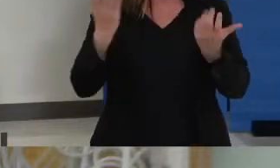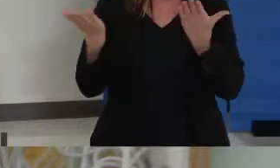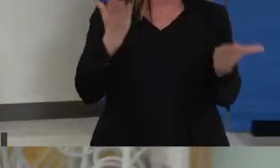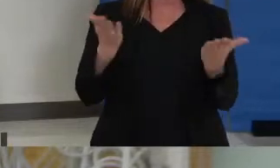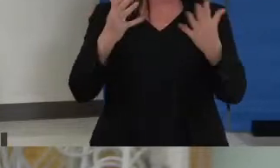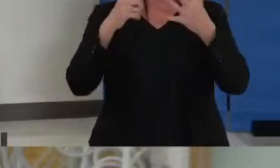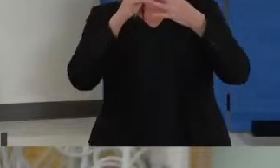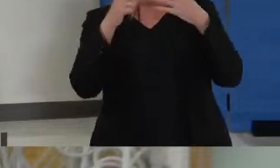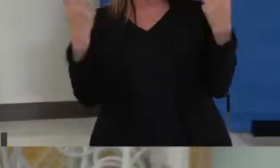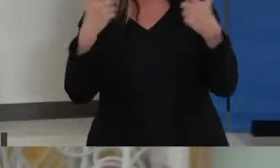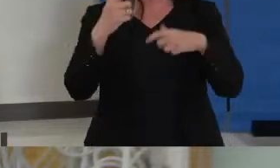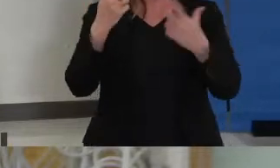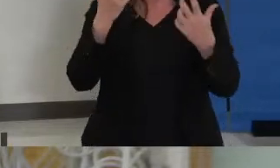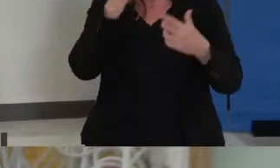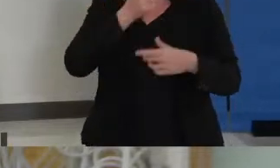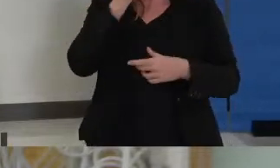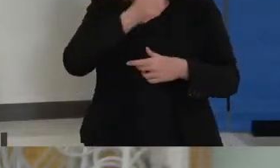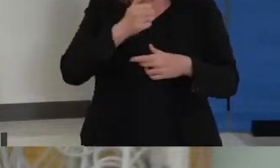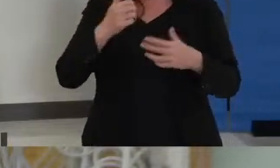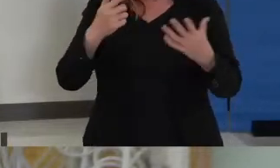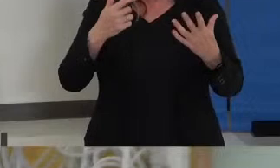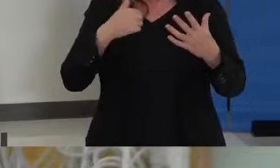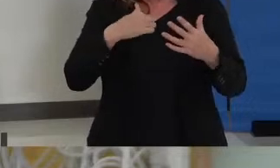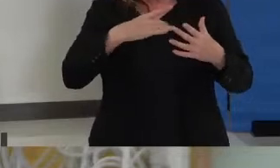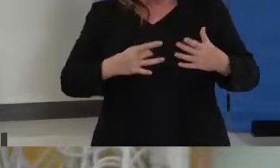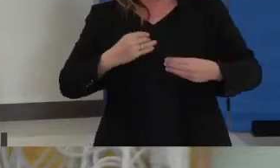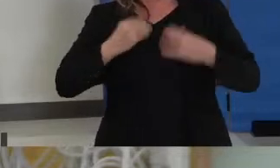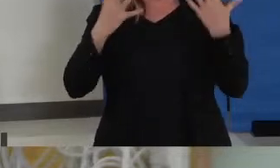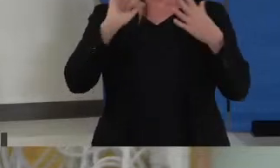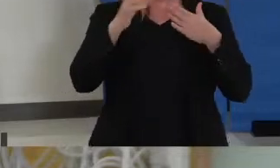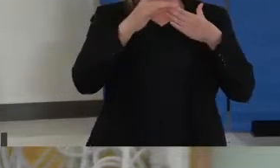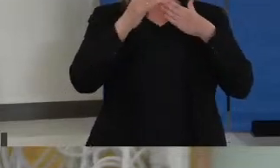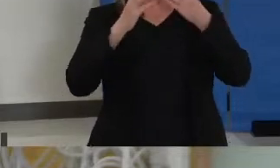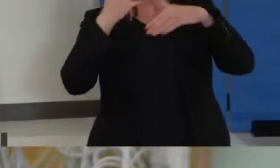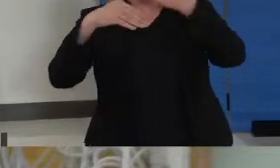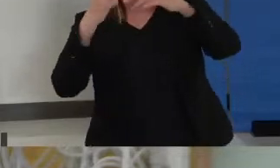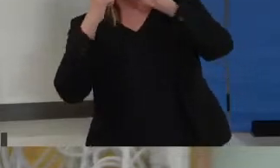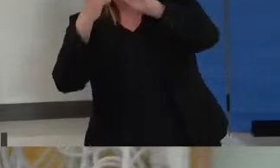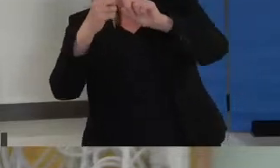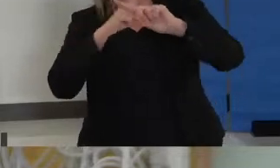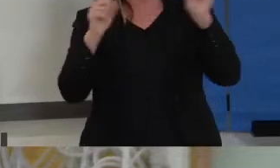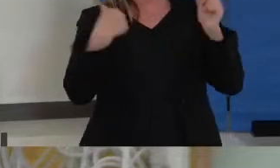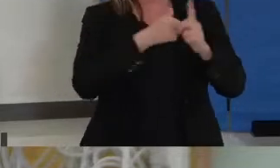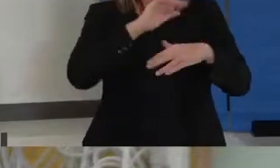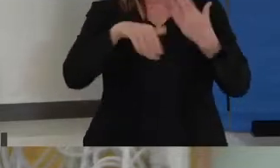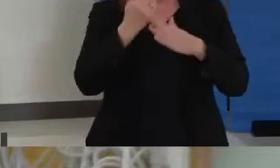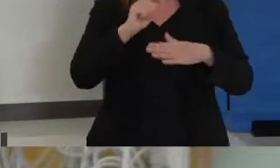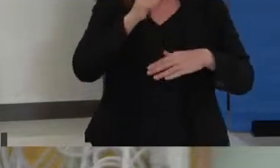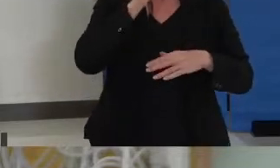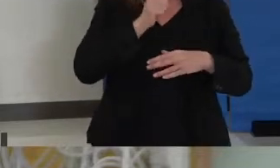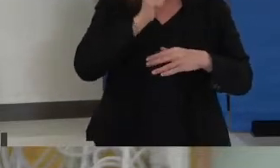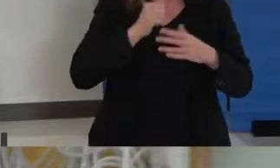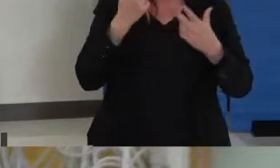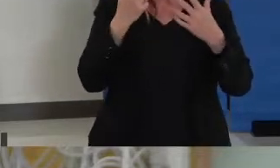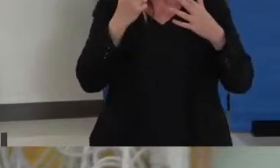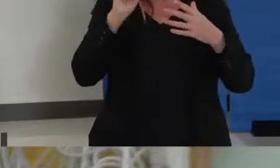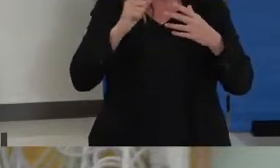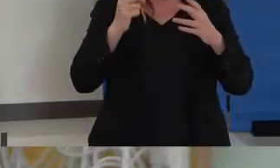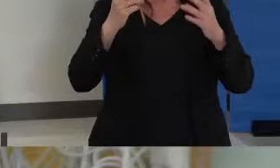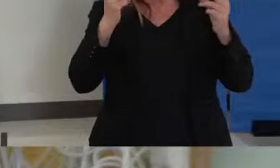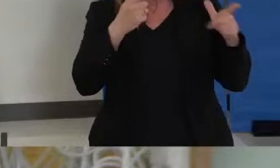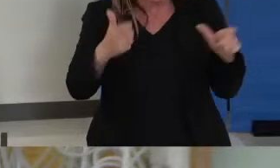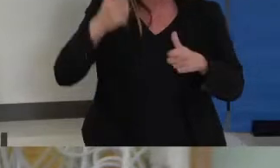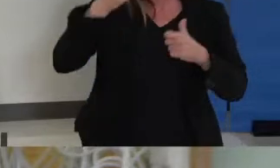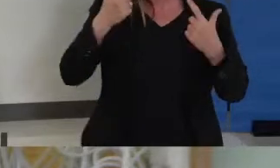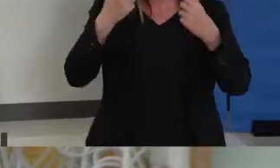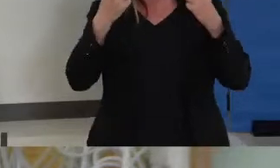every day I'm encouraged at the direction we're heading, but we all have to remain incredibly impatient, that we have to go faster, we have to go bolder, we have to